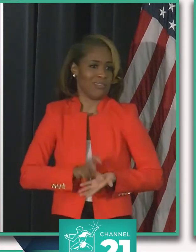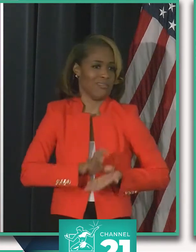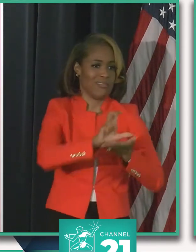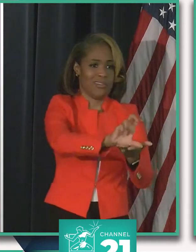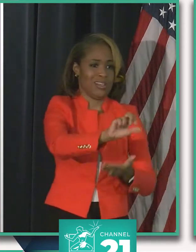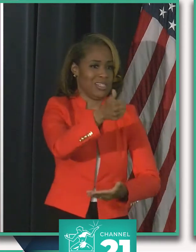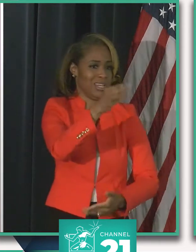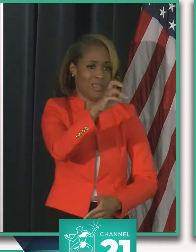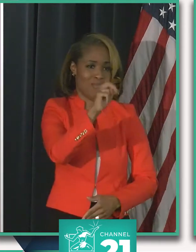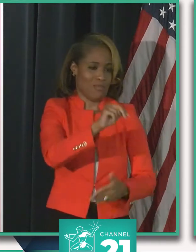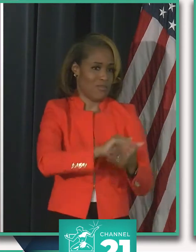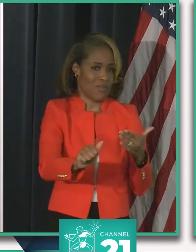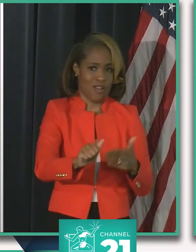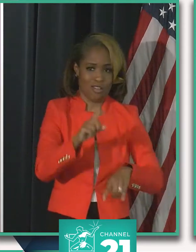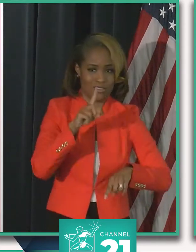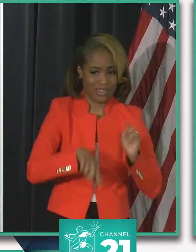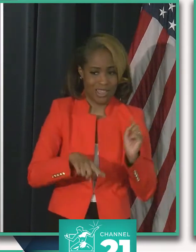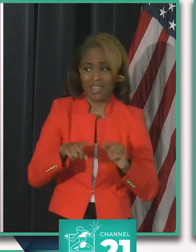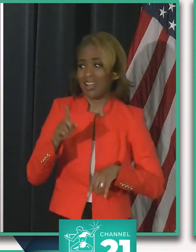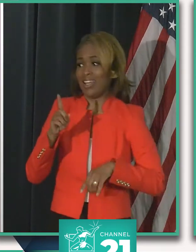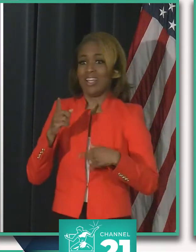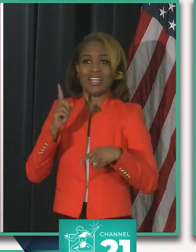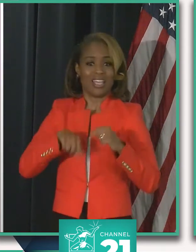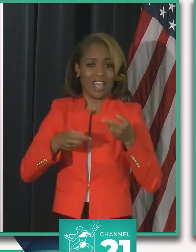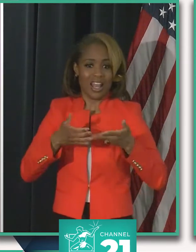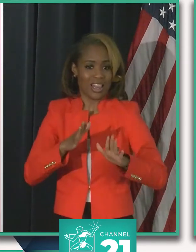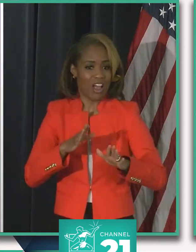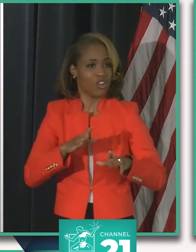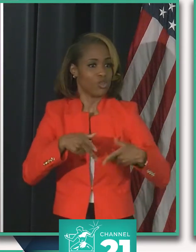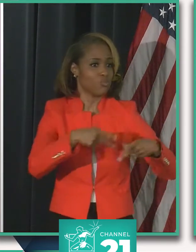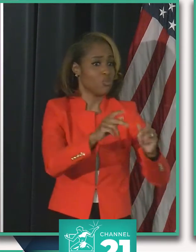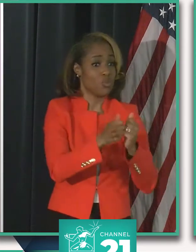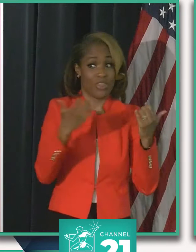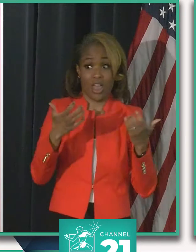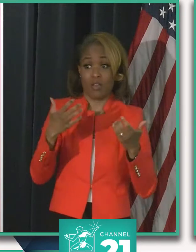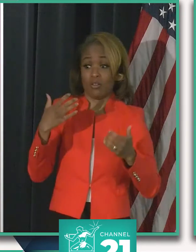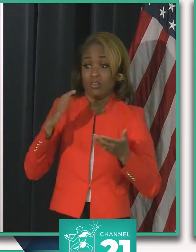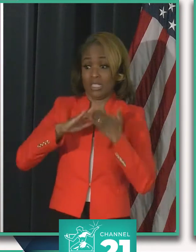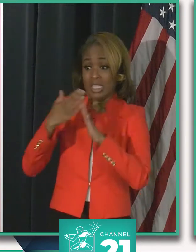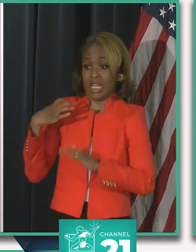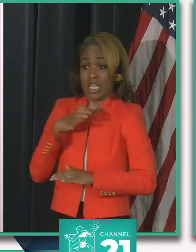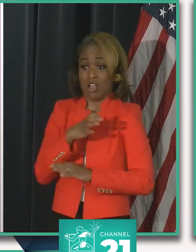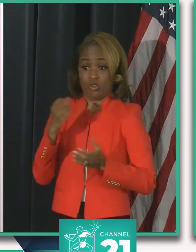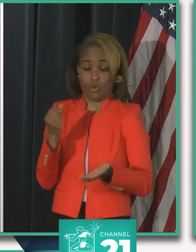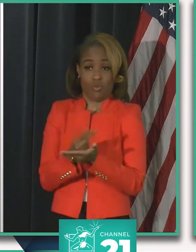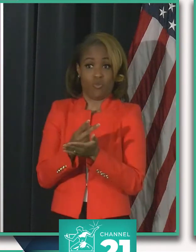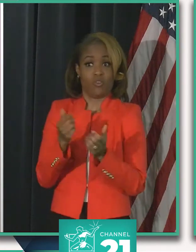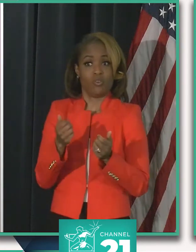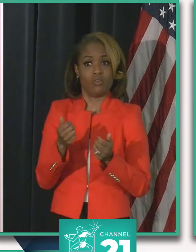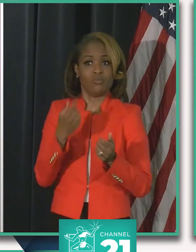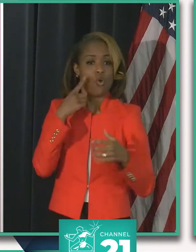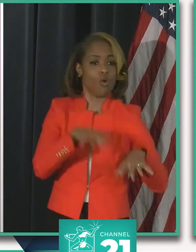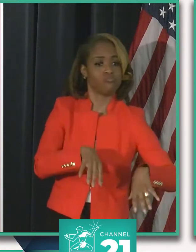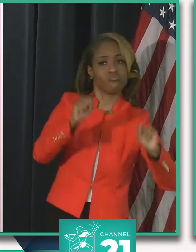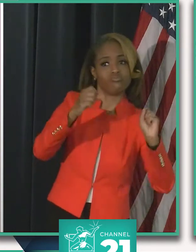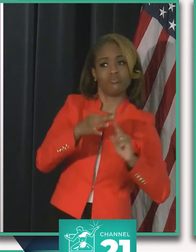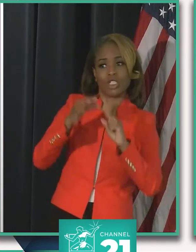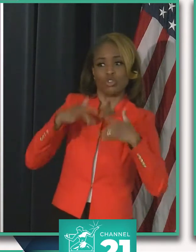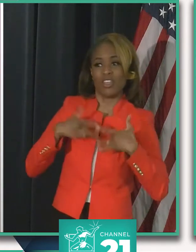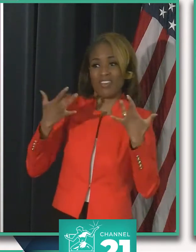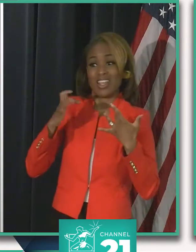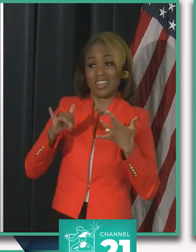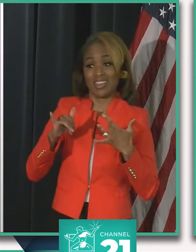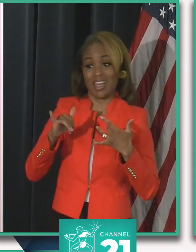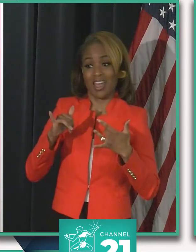we cannot do is give you permission without council approval to have special events on land that